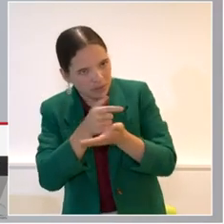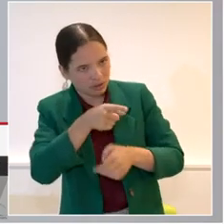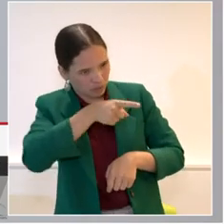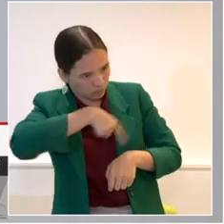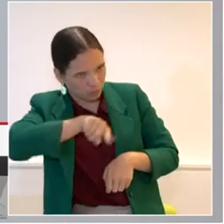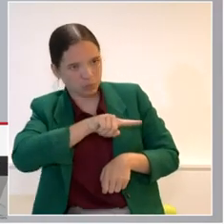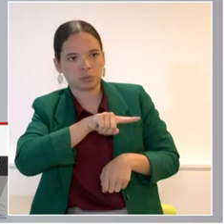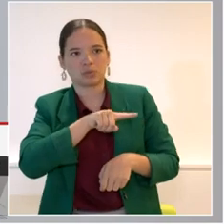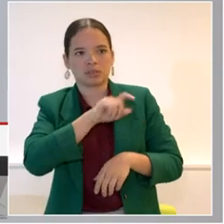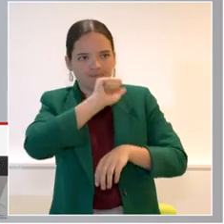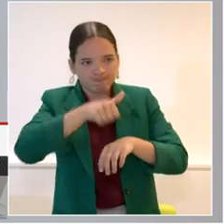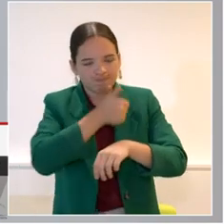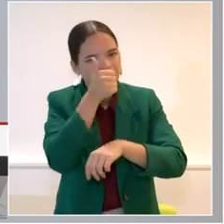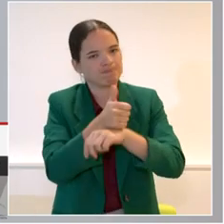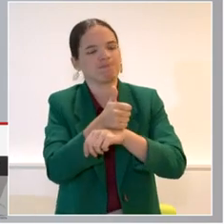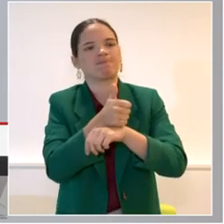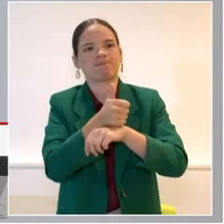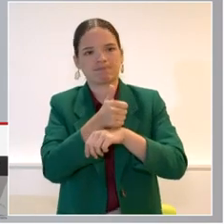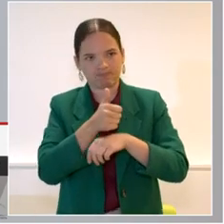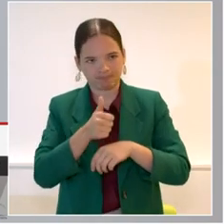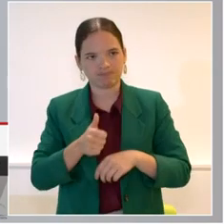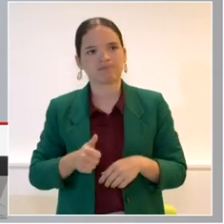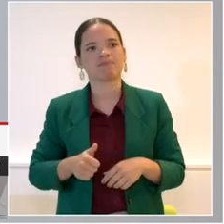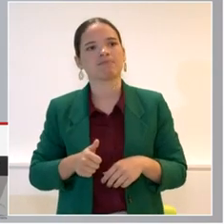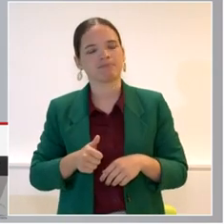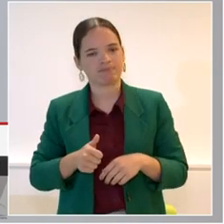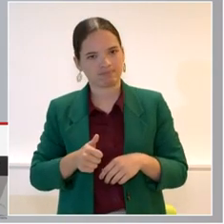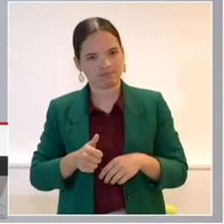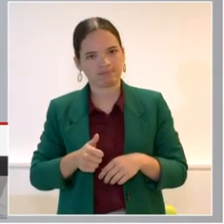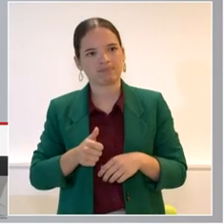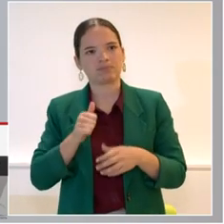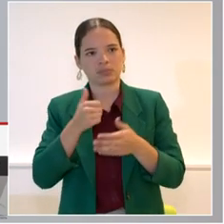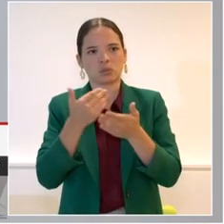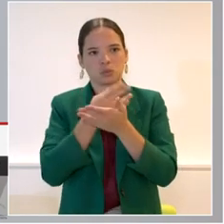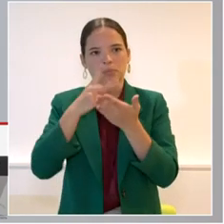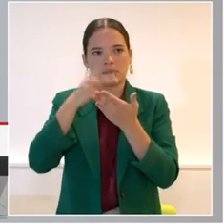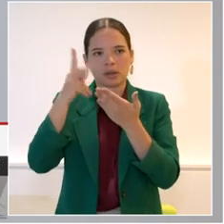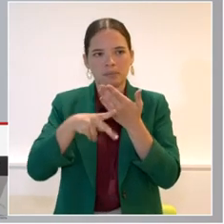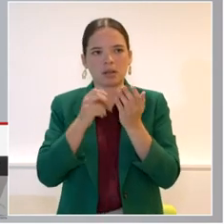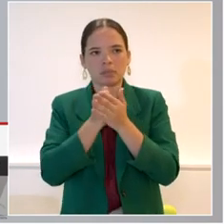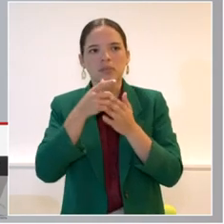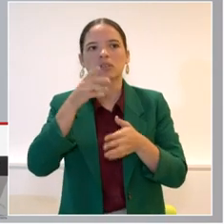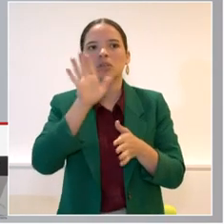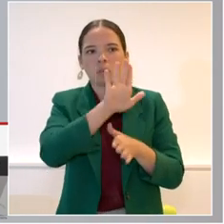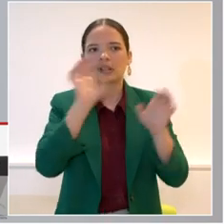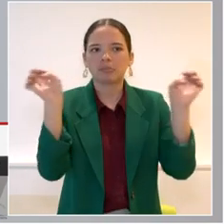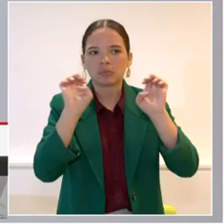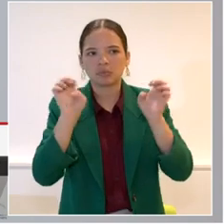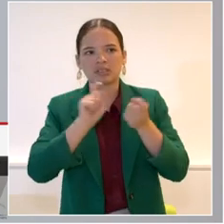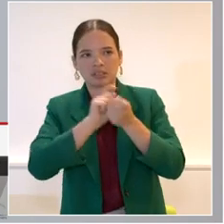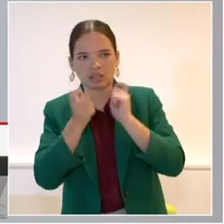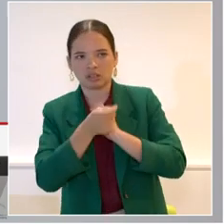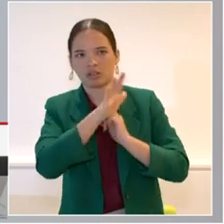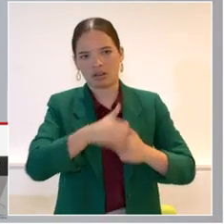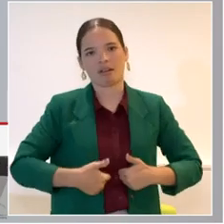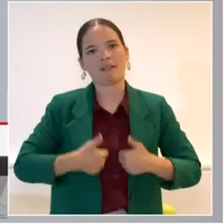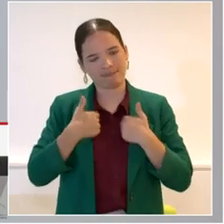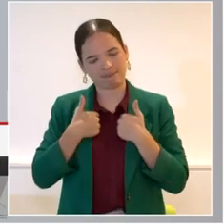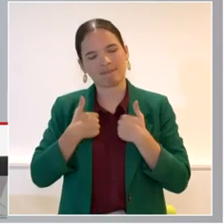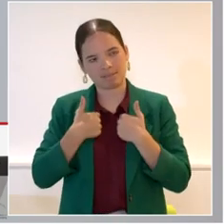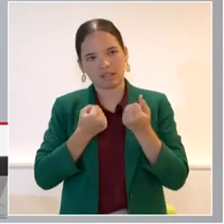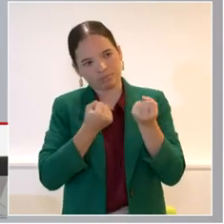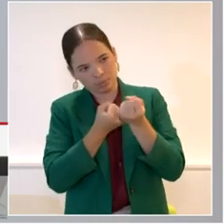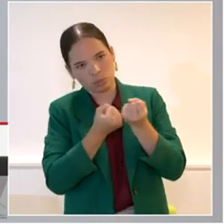off after they have experienced some kind of an emergency or change in their life. So the DC Career